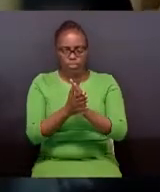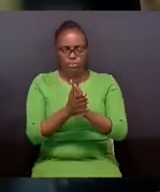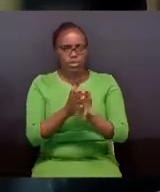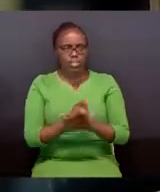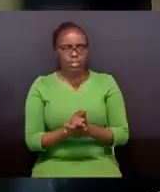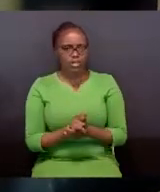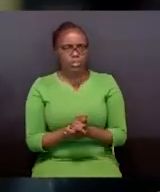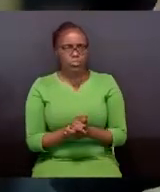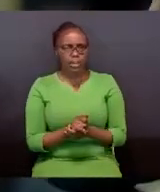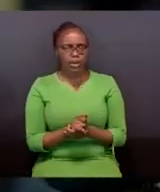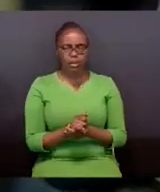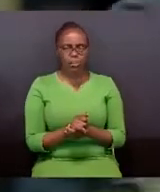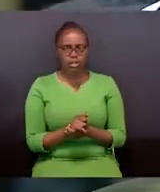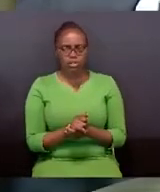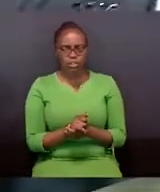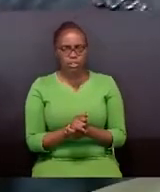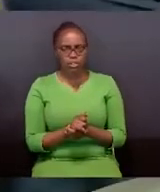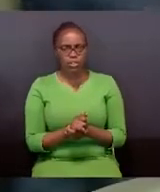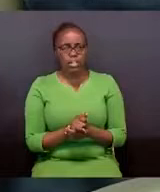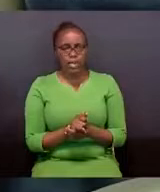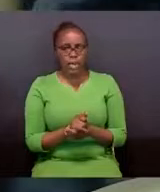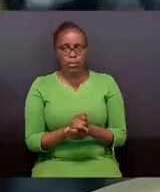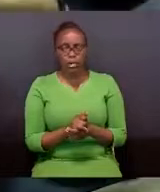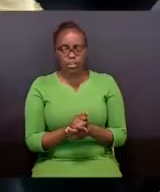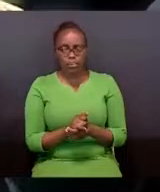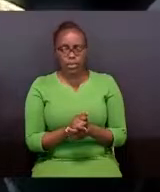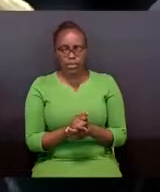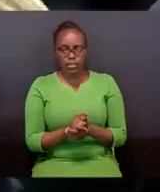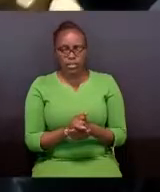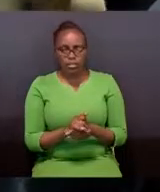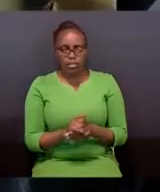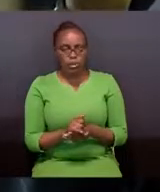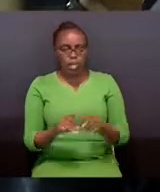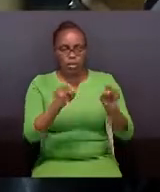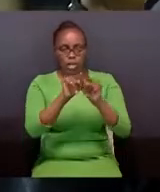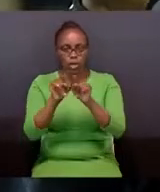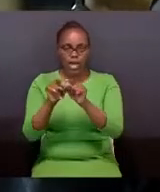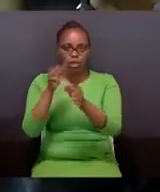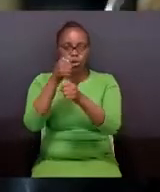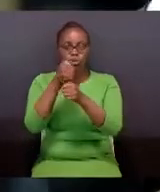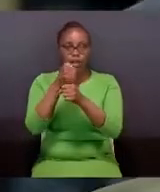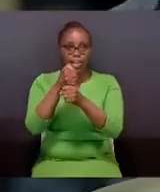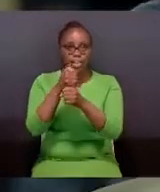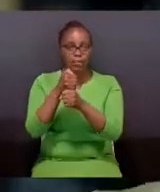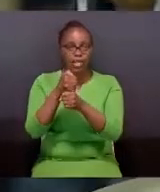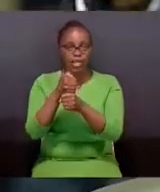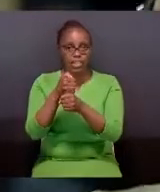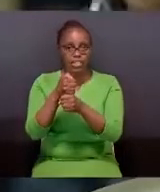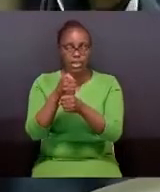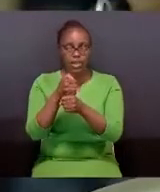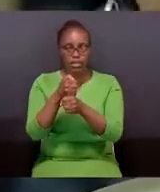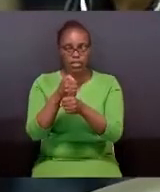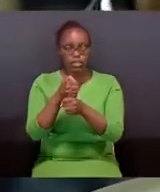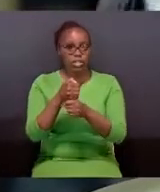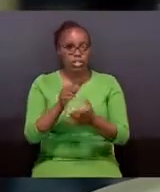I was brought up completely in a different environment. which even though it put